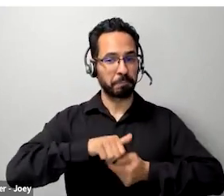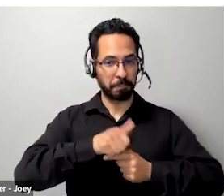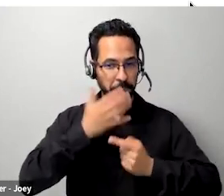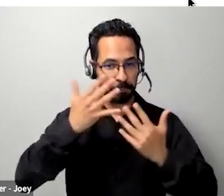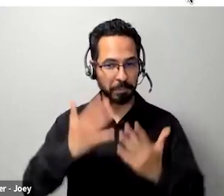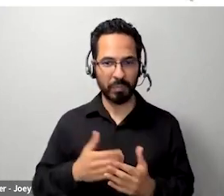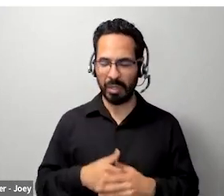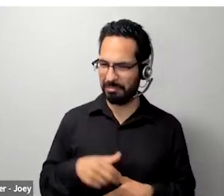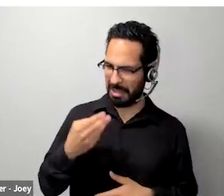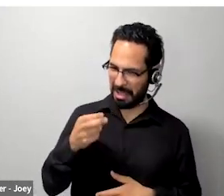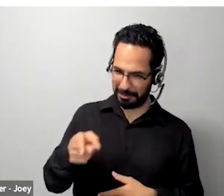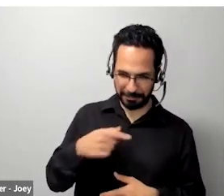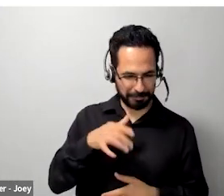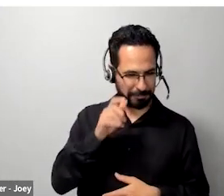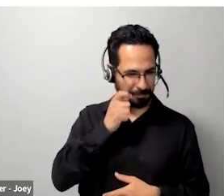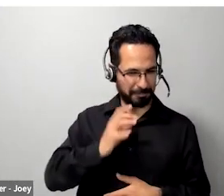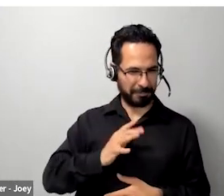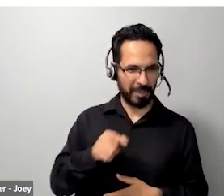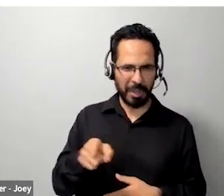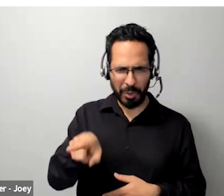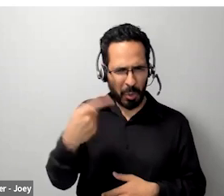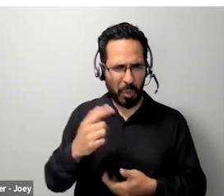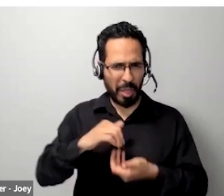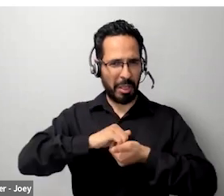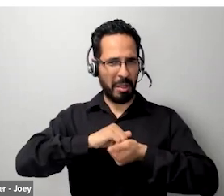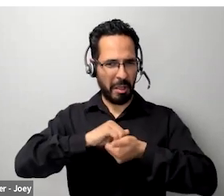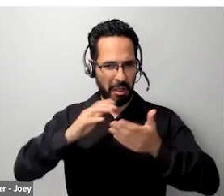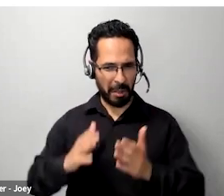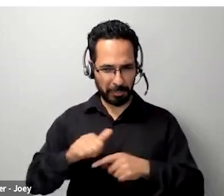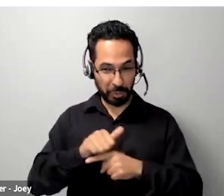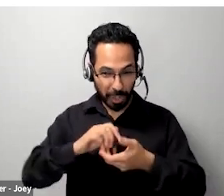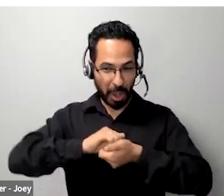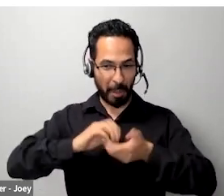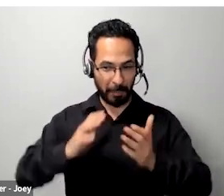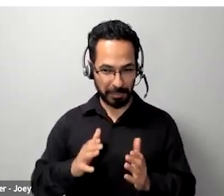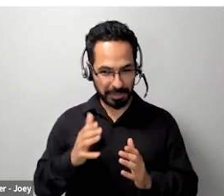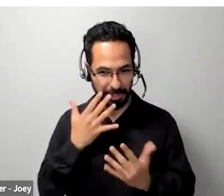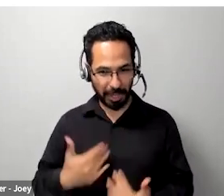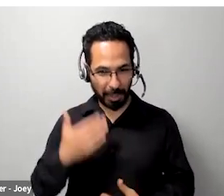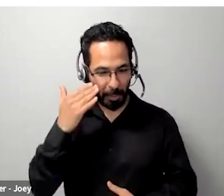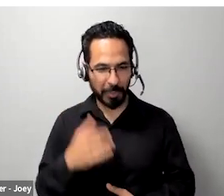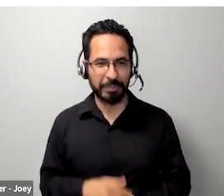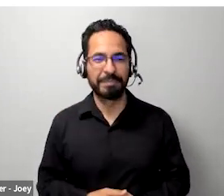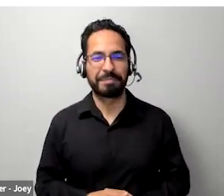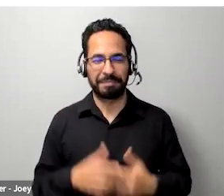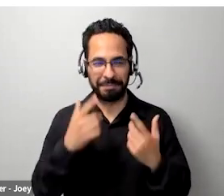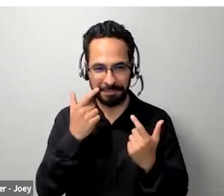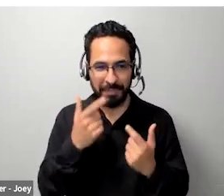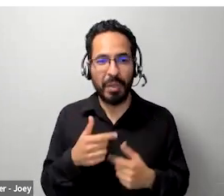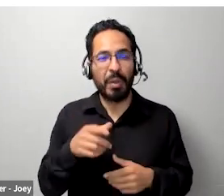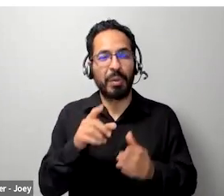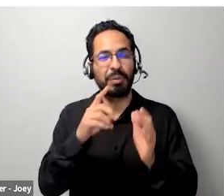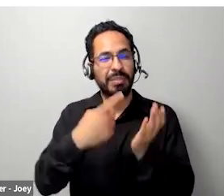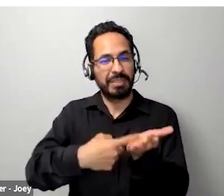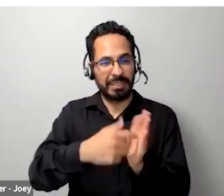Hannah, you are so cool. I think you're the only trained opera singer I know. So discussion agenda, what are we chatting about